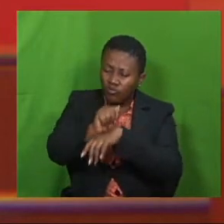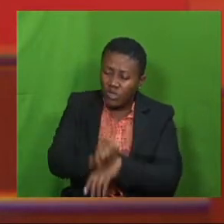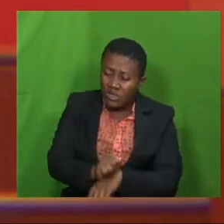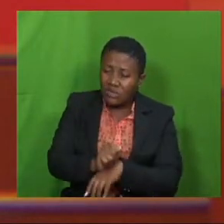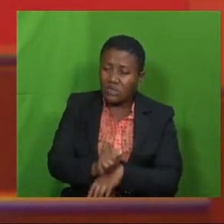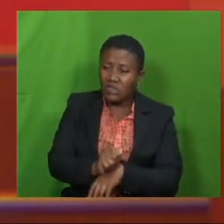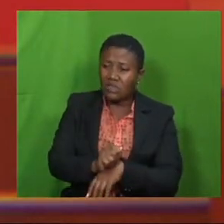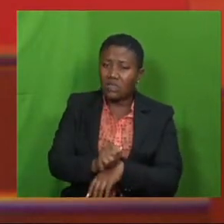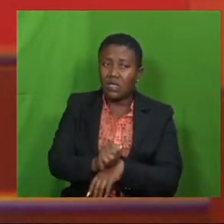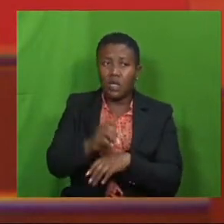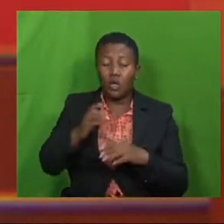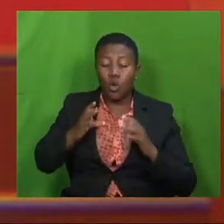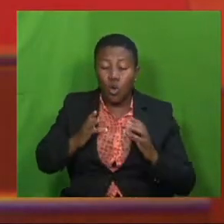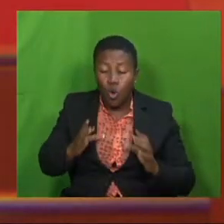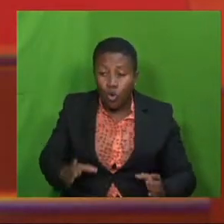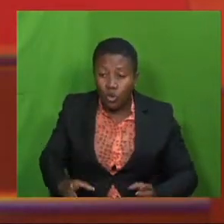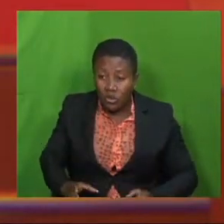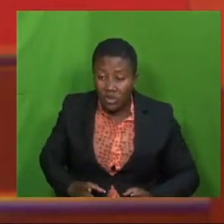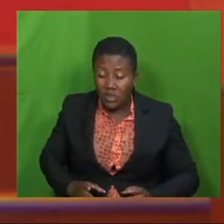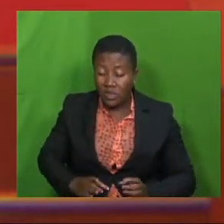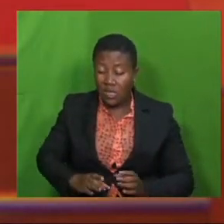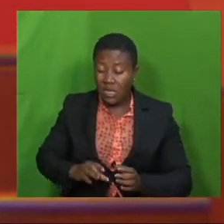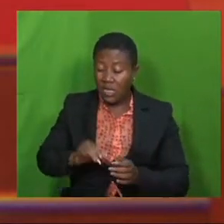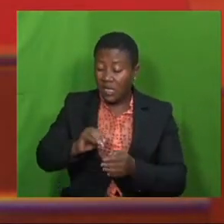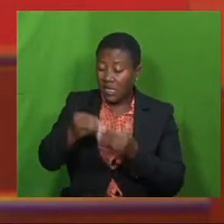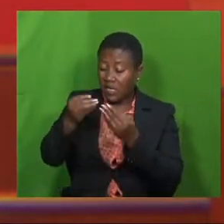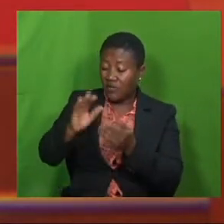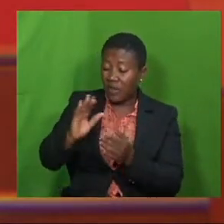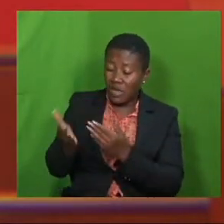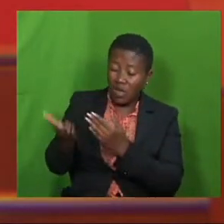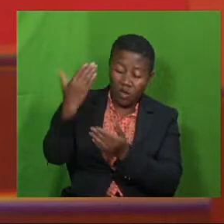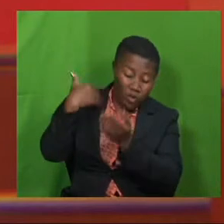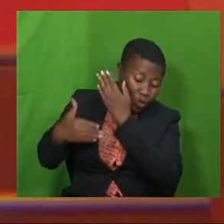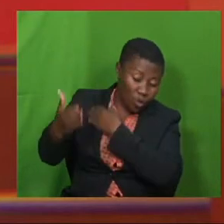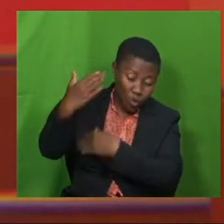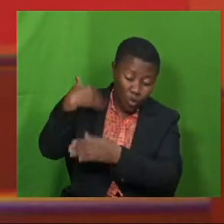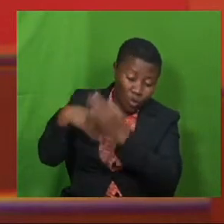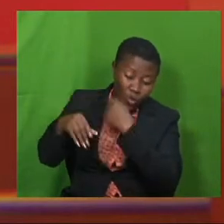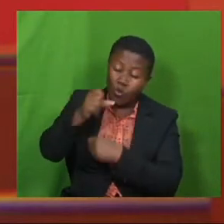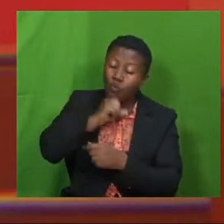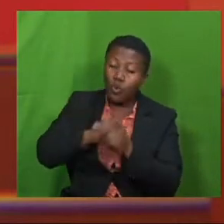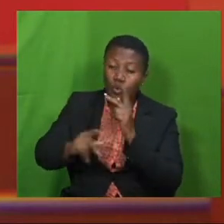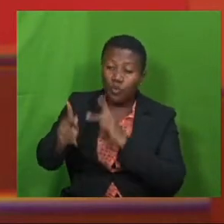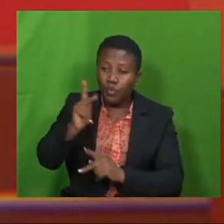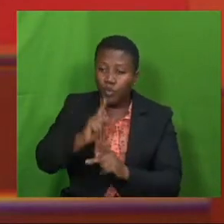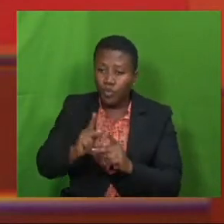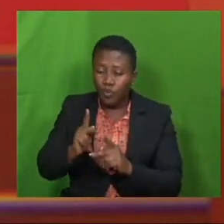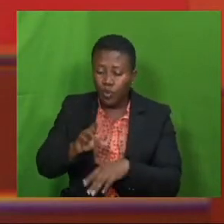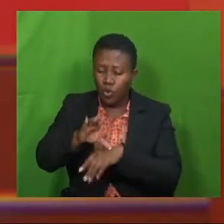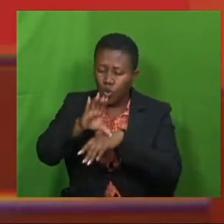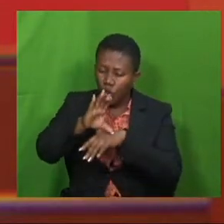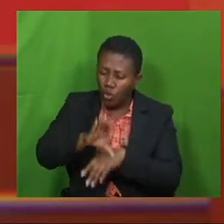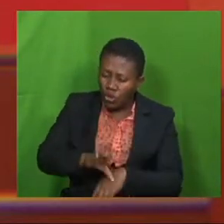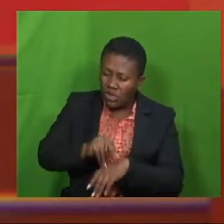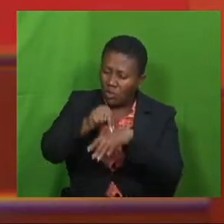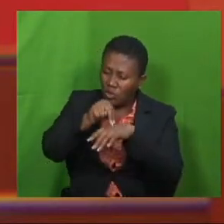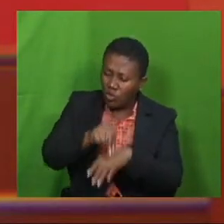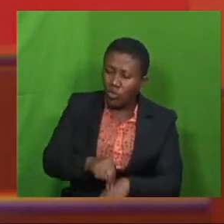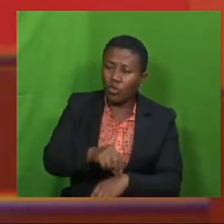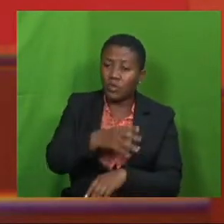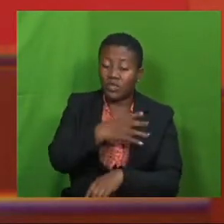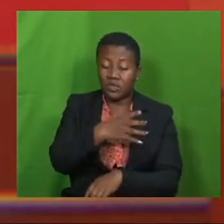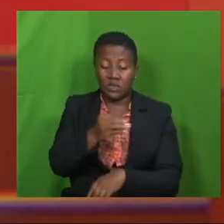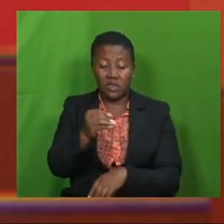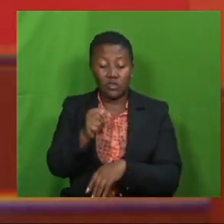handed over to us by our great ancestors who came before us. Culture, norms, and traditions which